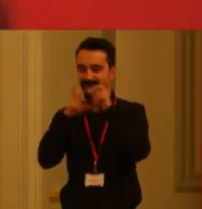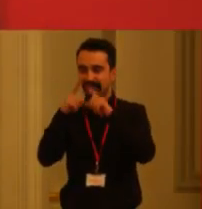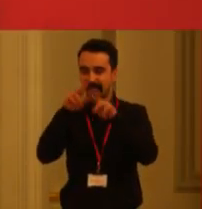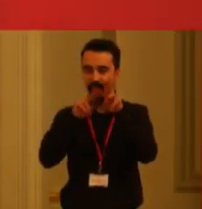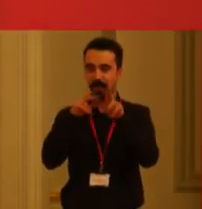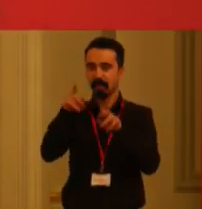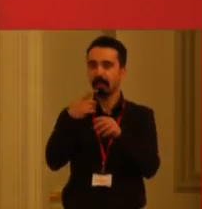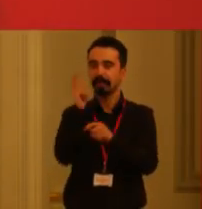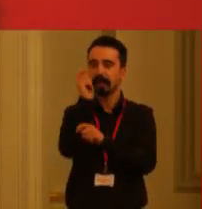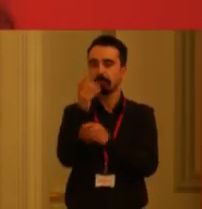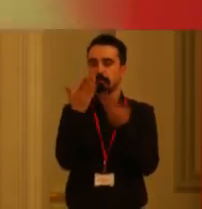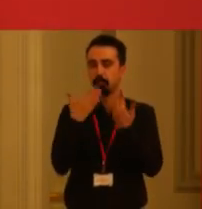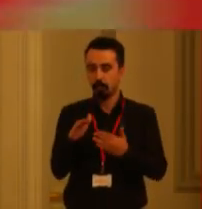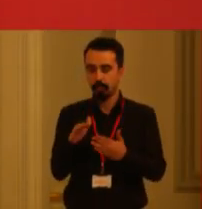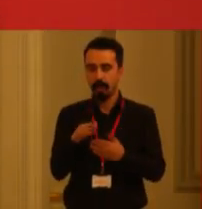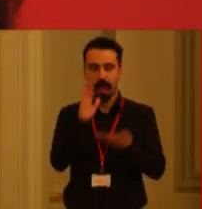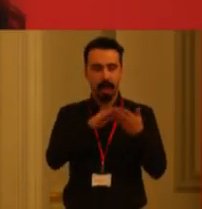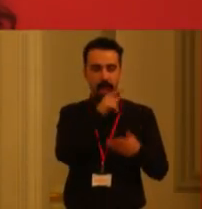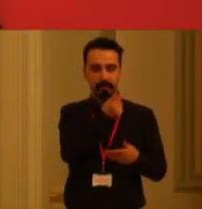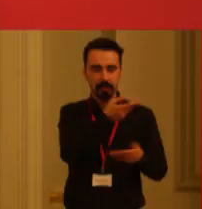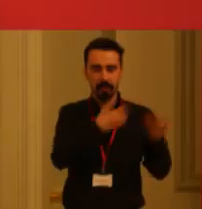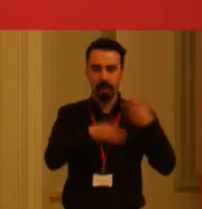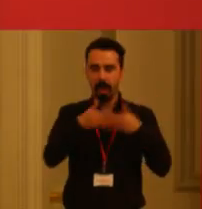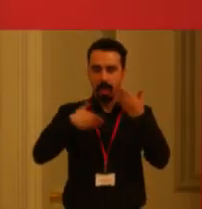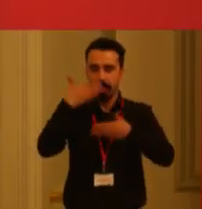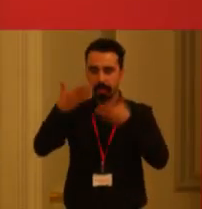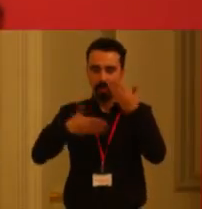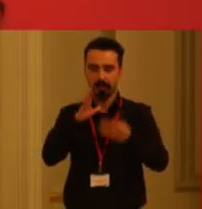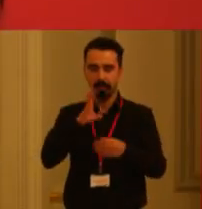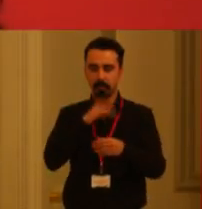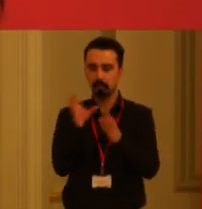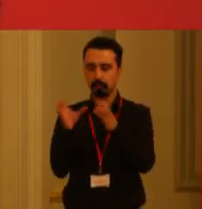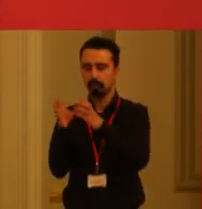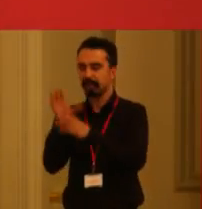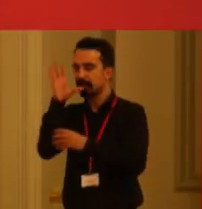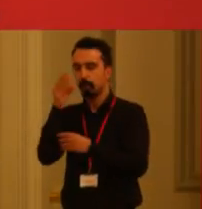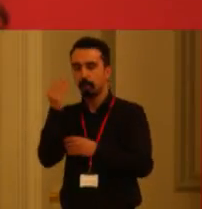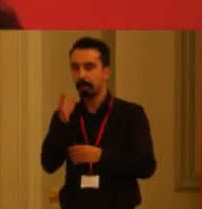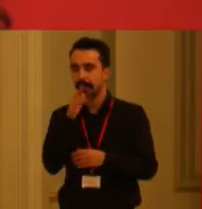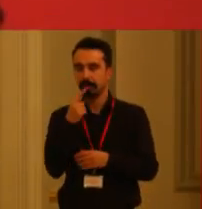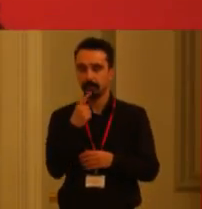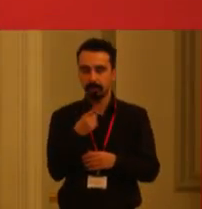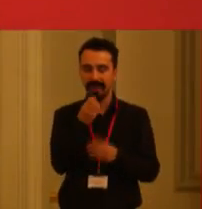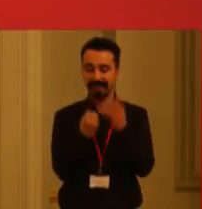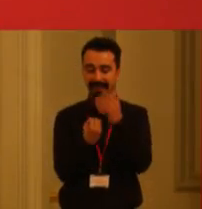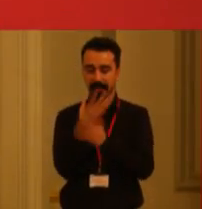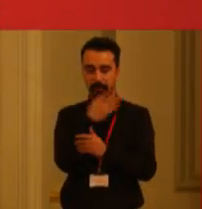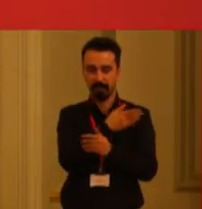So certain circles are not even to represent themselves or find representation in